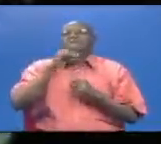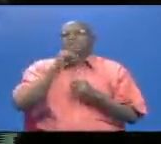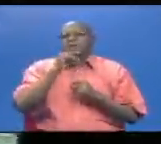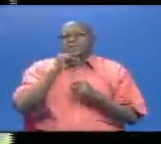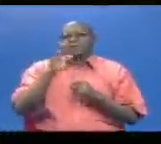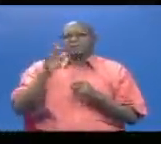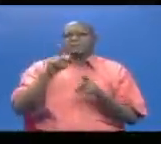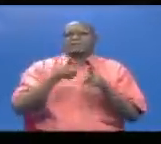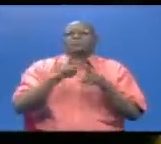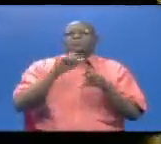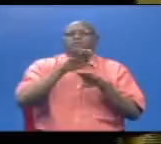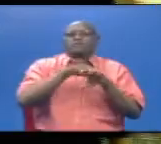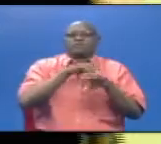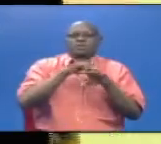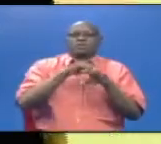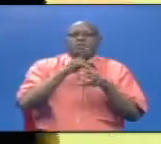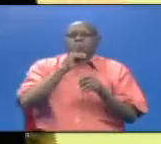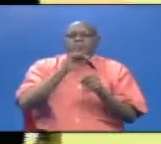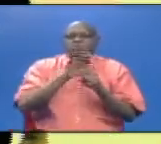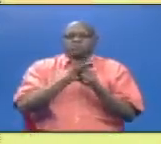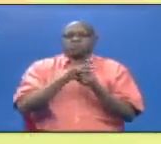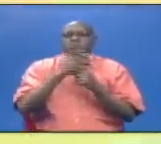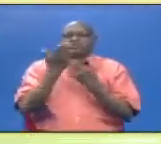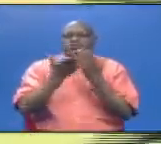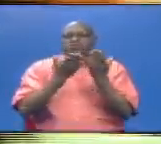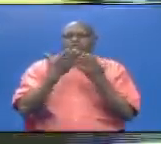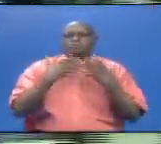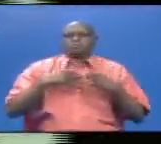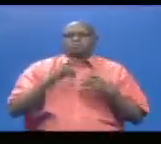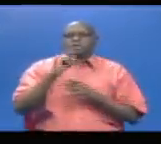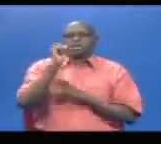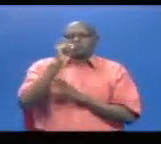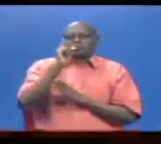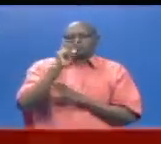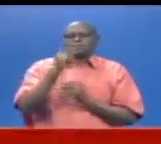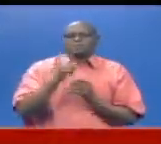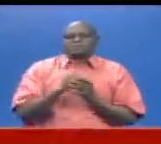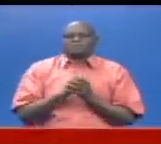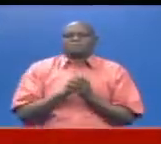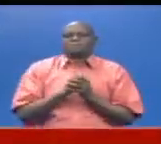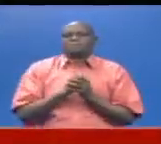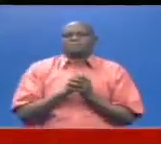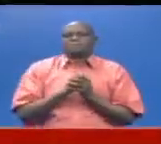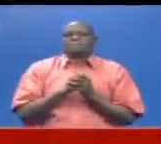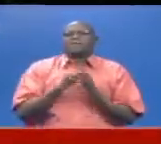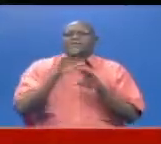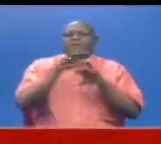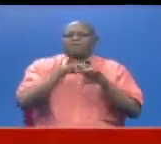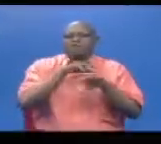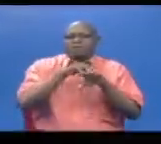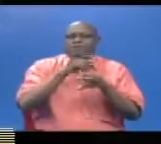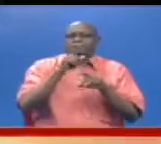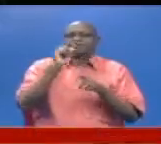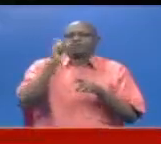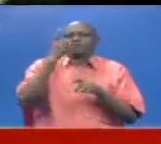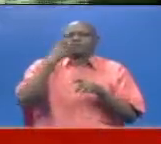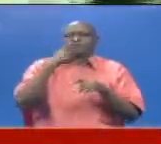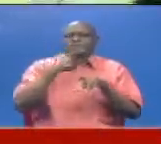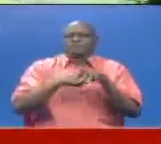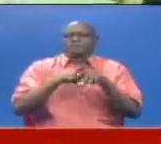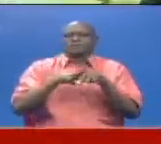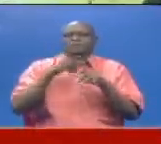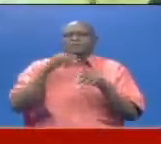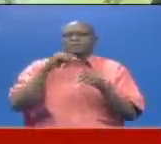Sifuna promising to serve the residents of Nairobi well. Edwin Sifuna, for the first time in the